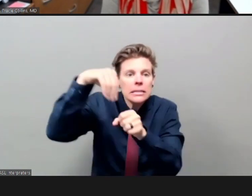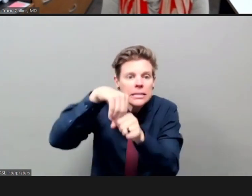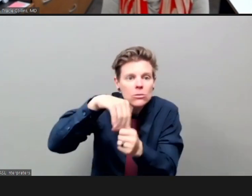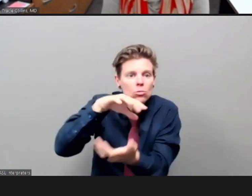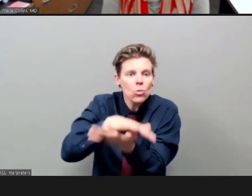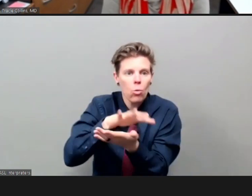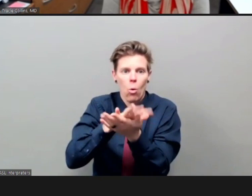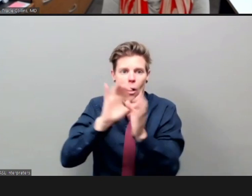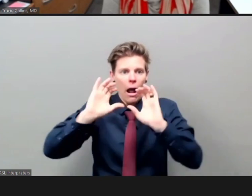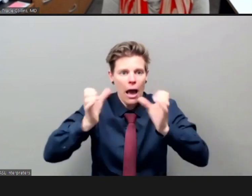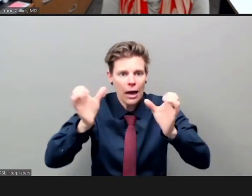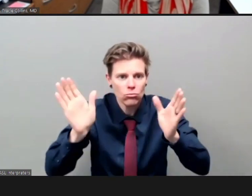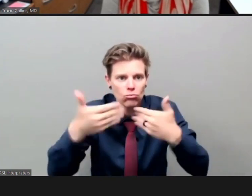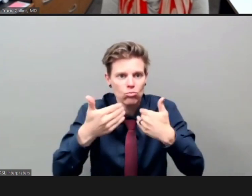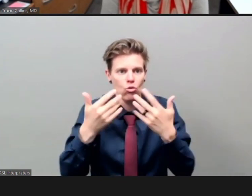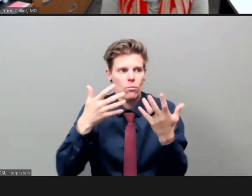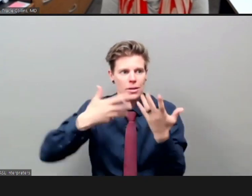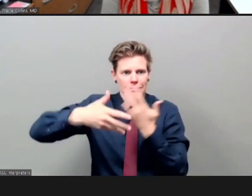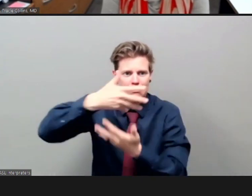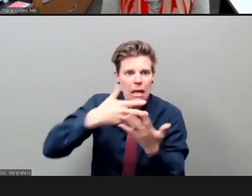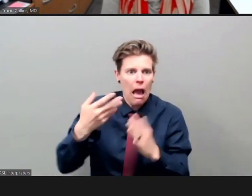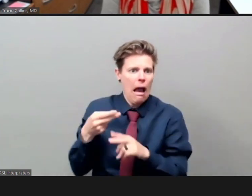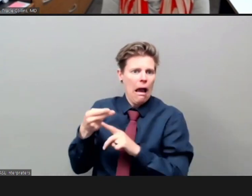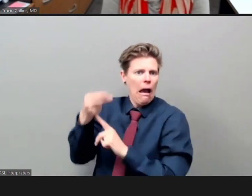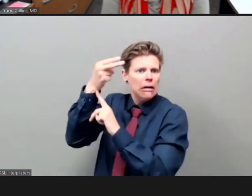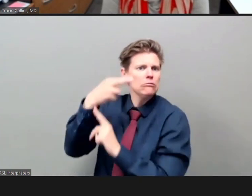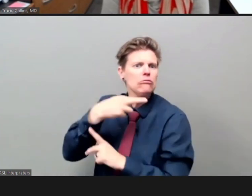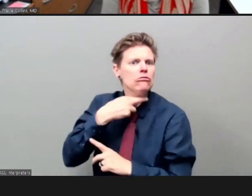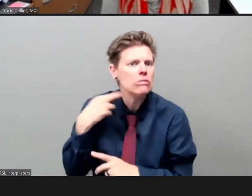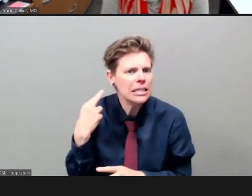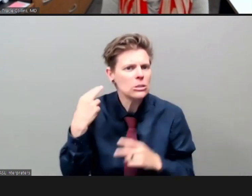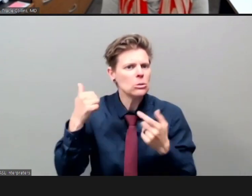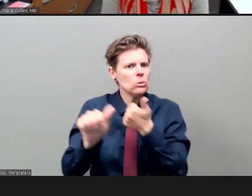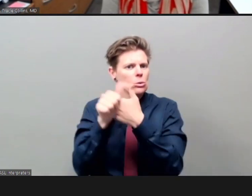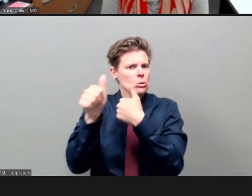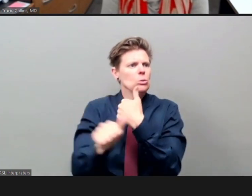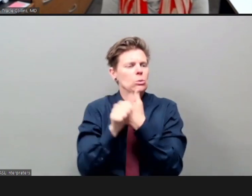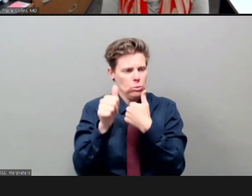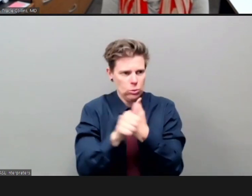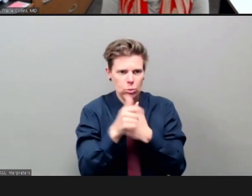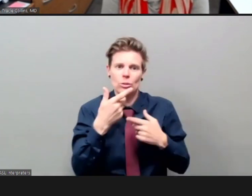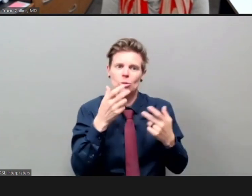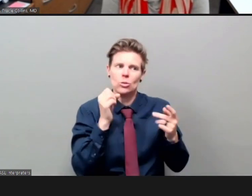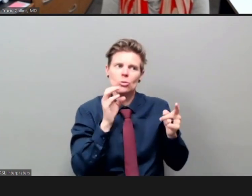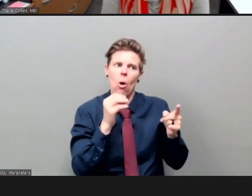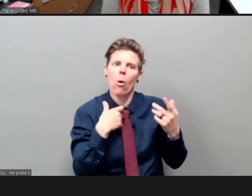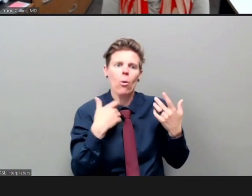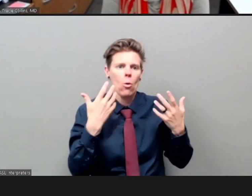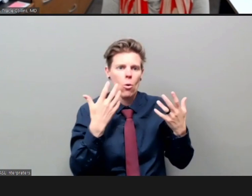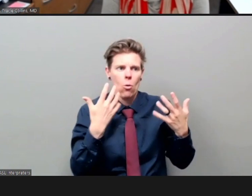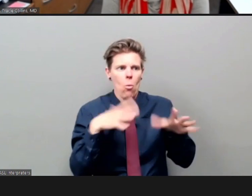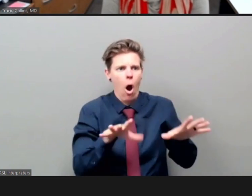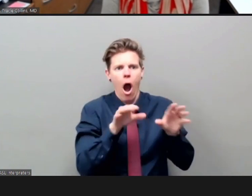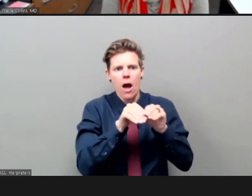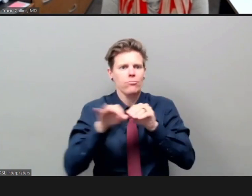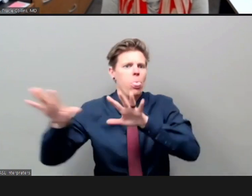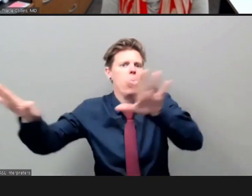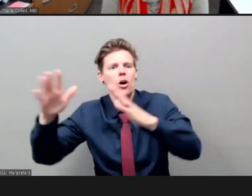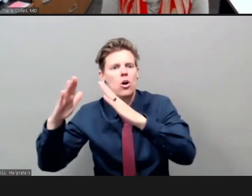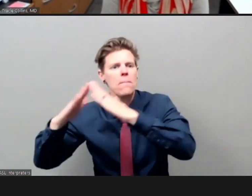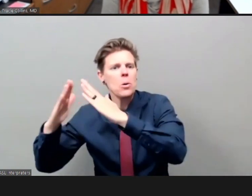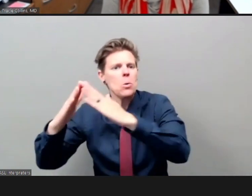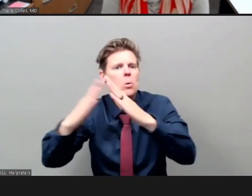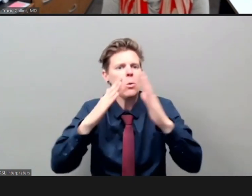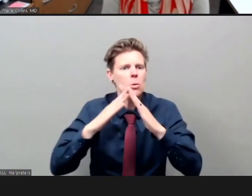risk factors. We want more stability in the schools, less virus out in the community, which is addressed by our COVID